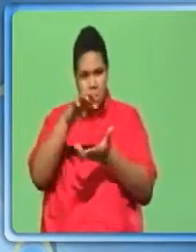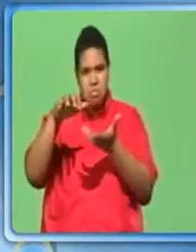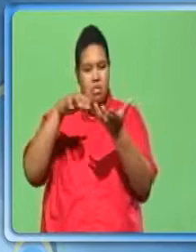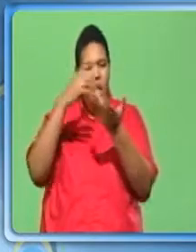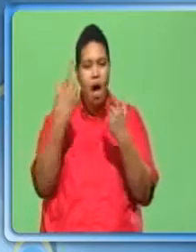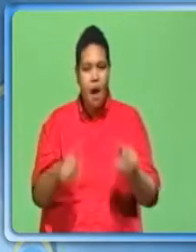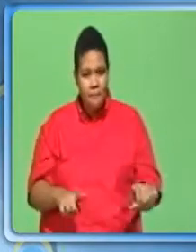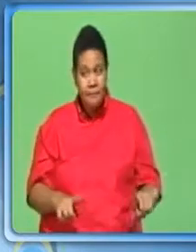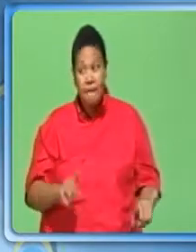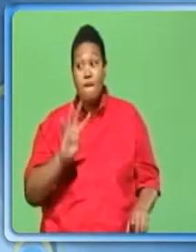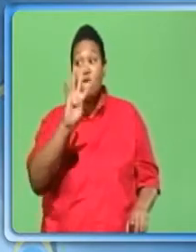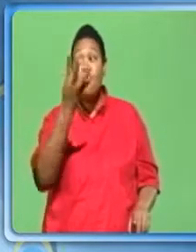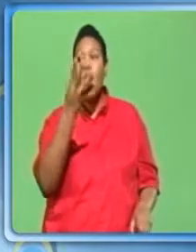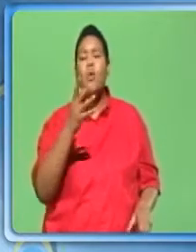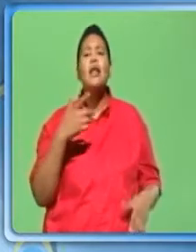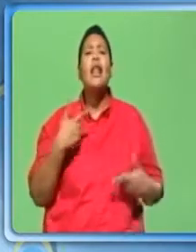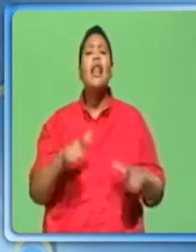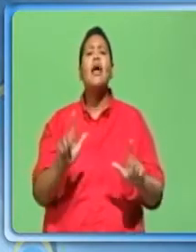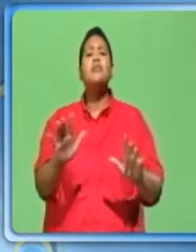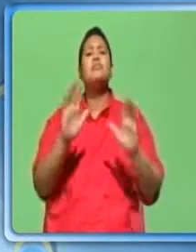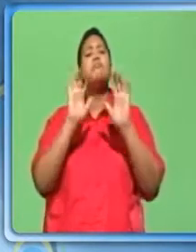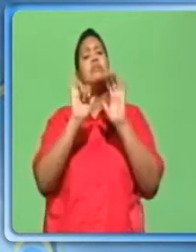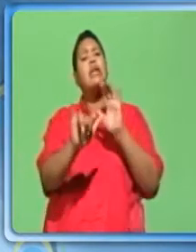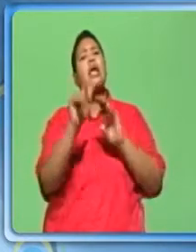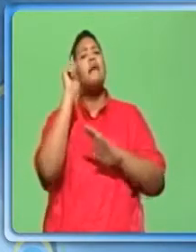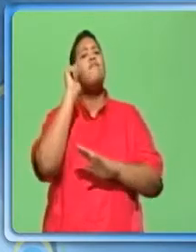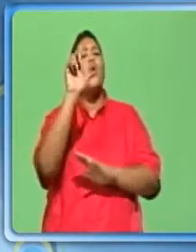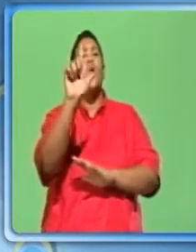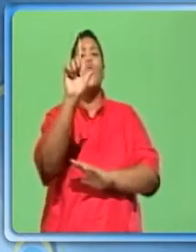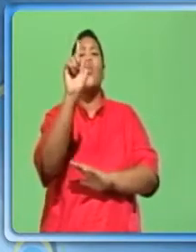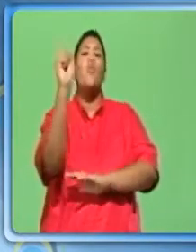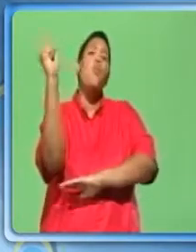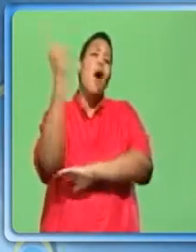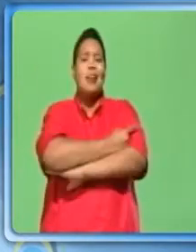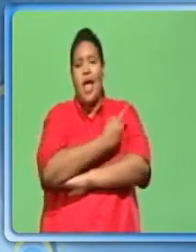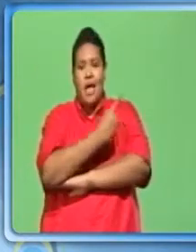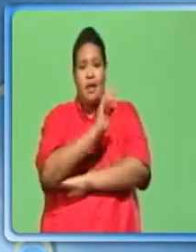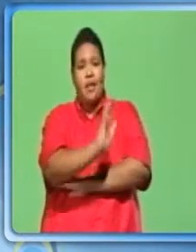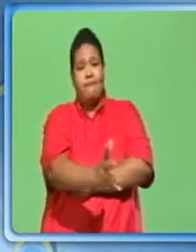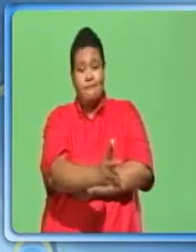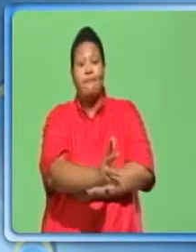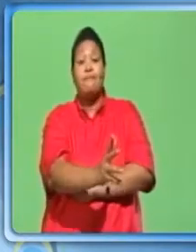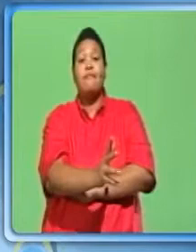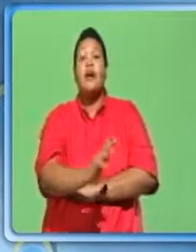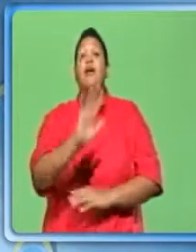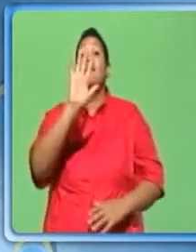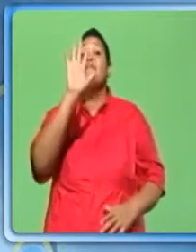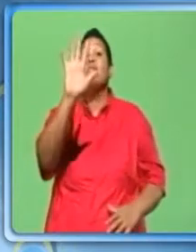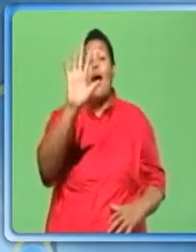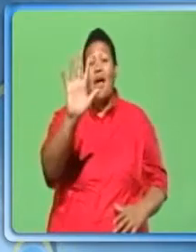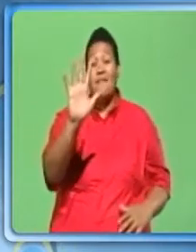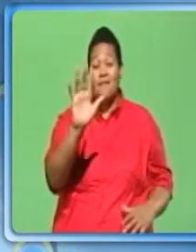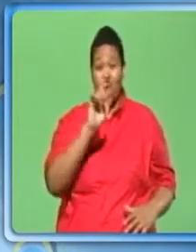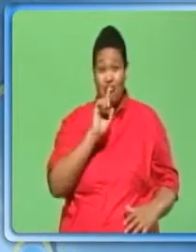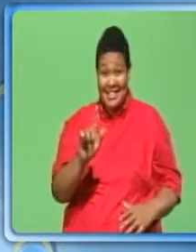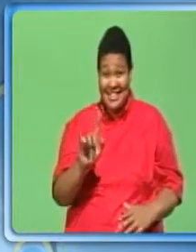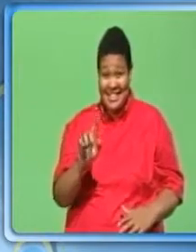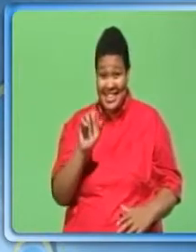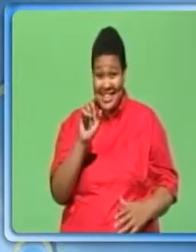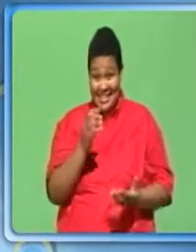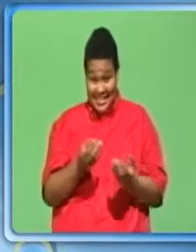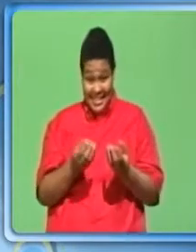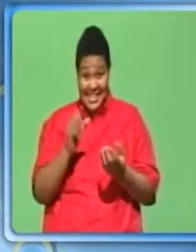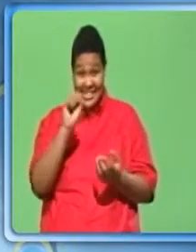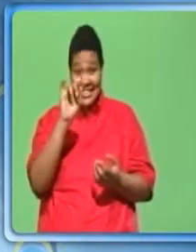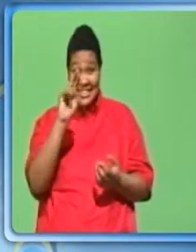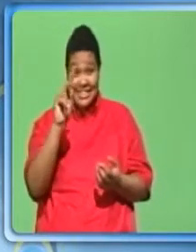4. Let the mixture rest for 24 hours. 5. Sand will settle on the